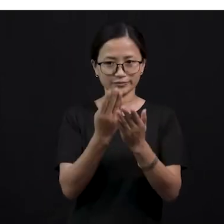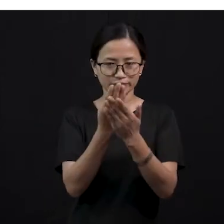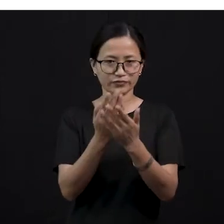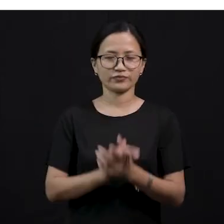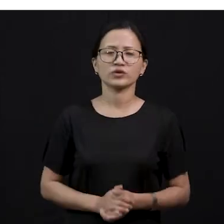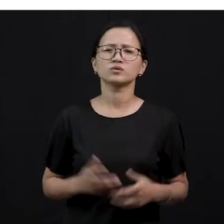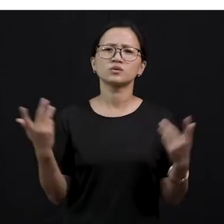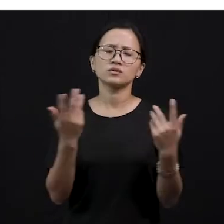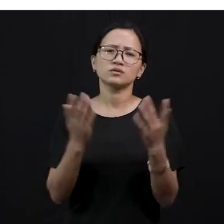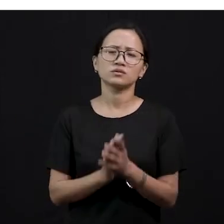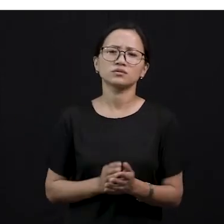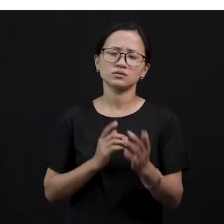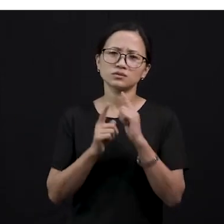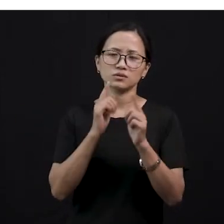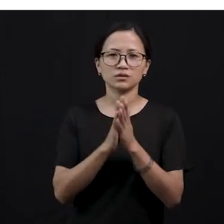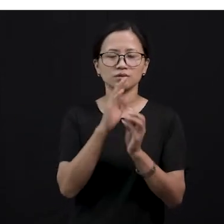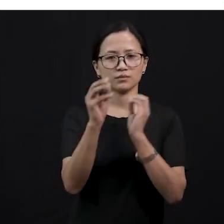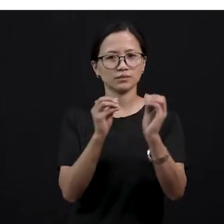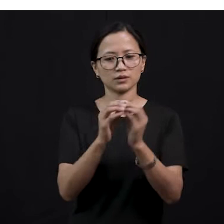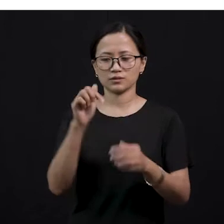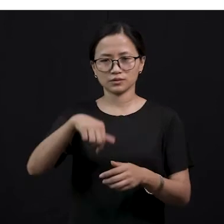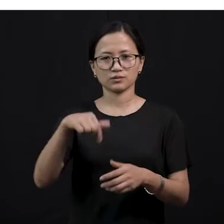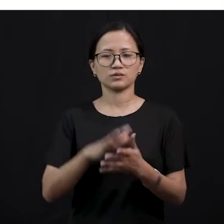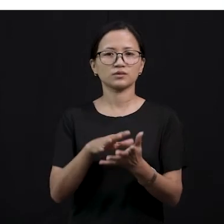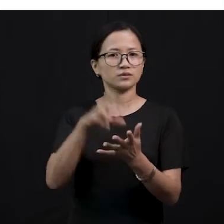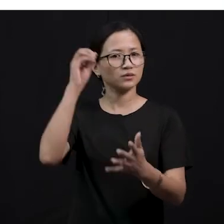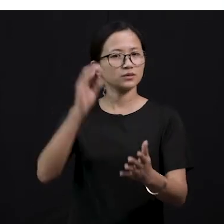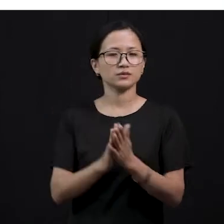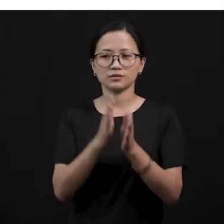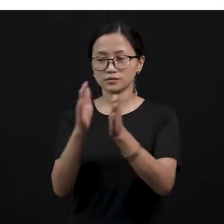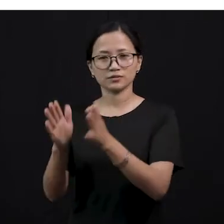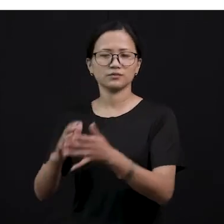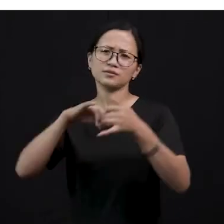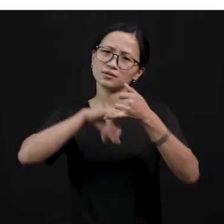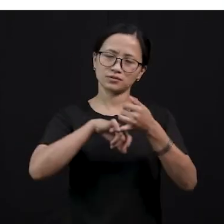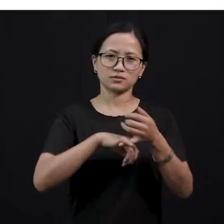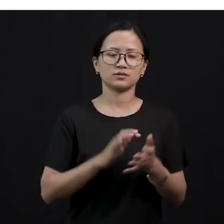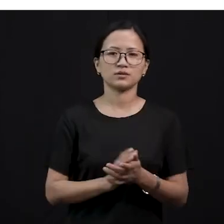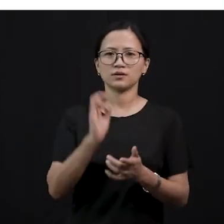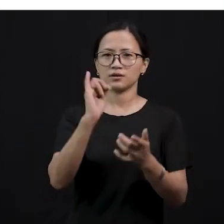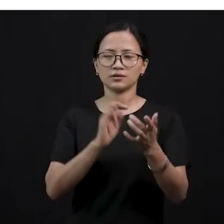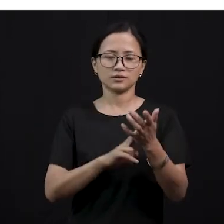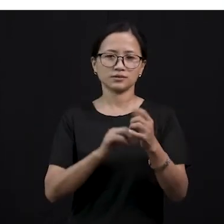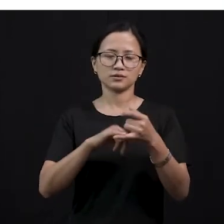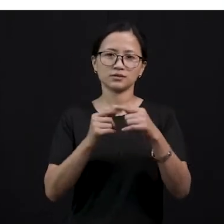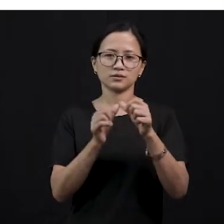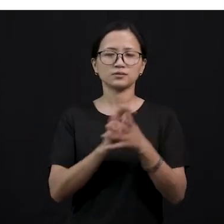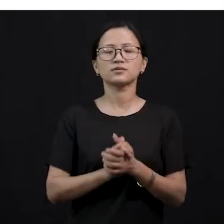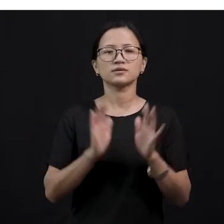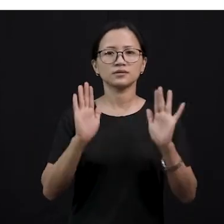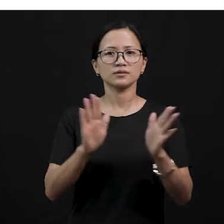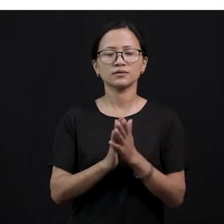what exactly are we going to talk about today in our learning session in social sciences? Because Insta and Facebook is something that